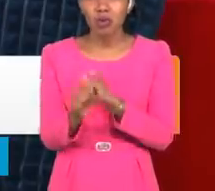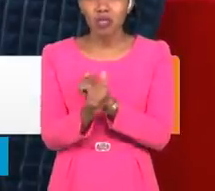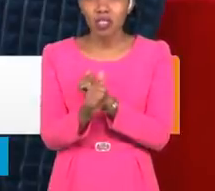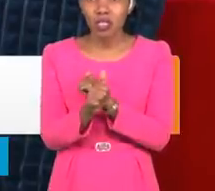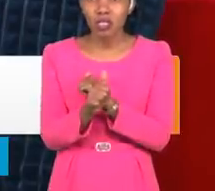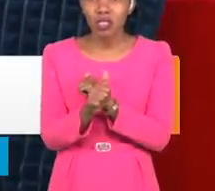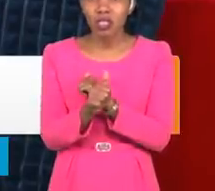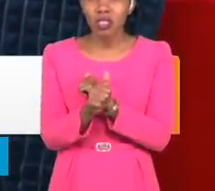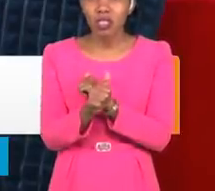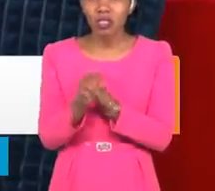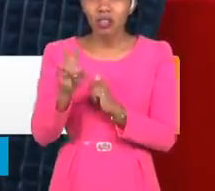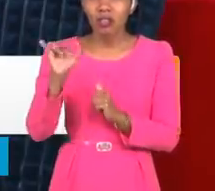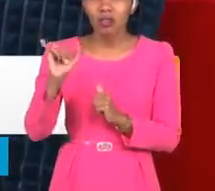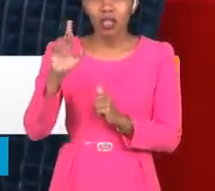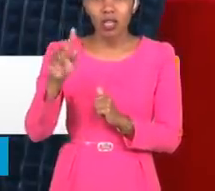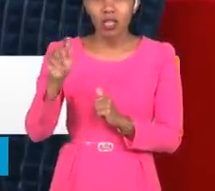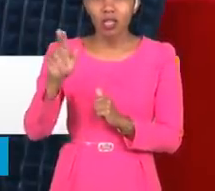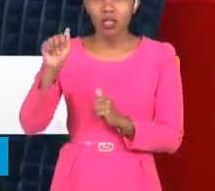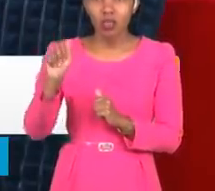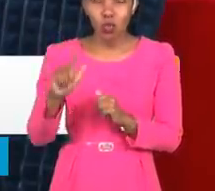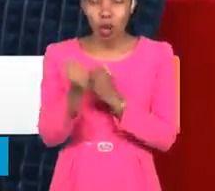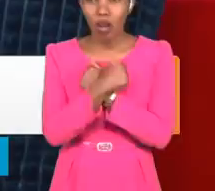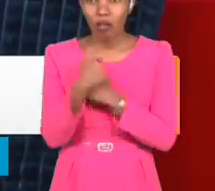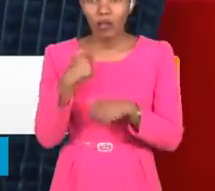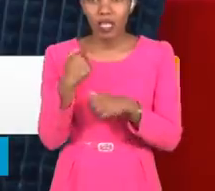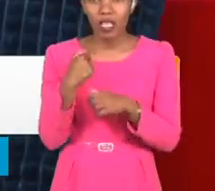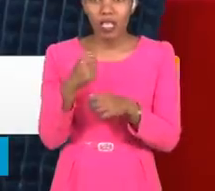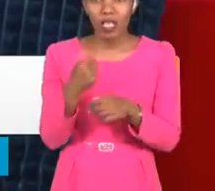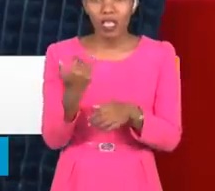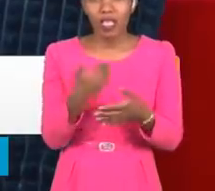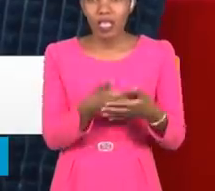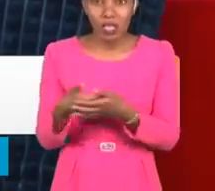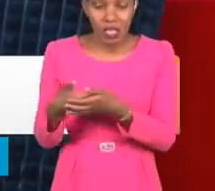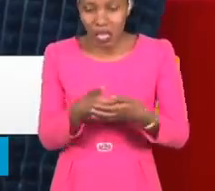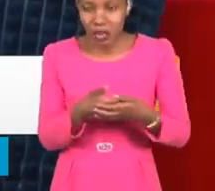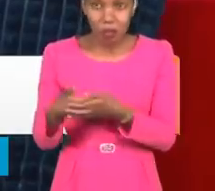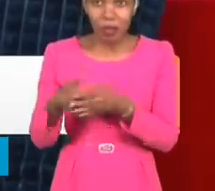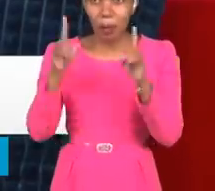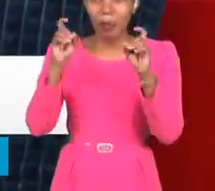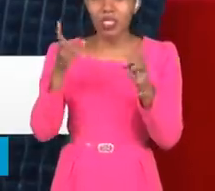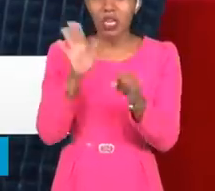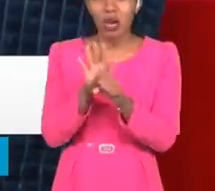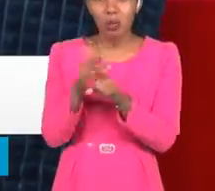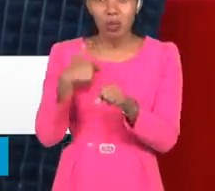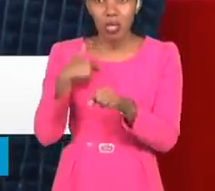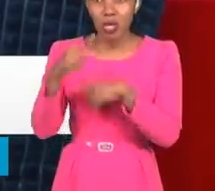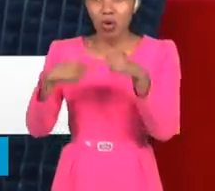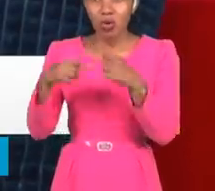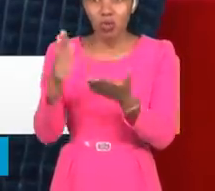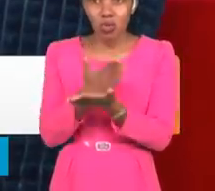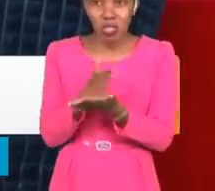was virtual love. Mm-hmm. I love my baby's pictures more than my baby. I keep sharing. Have you seen